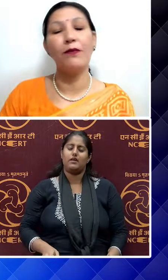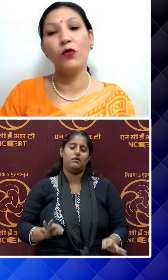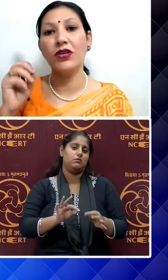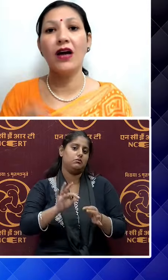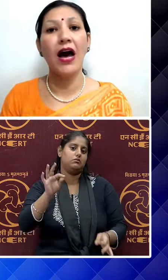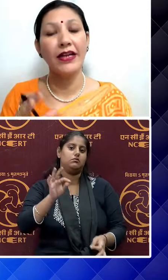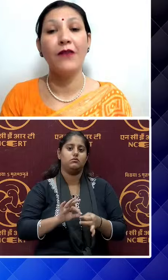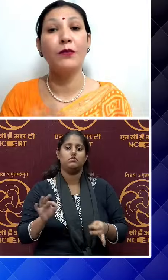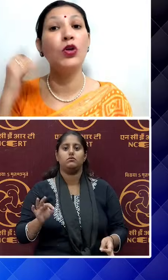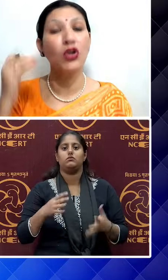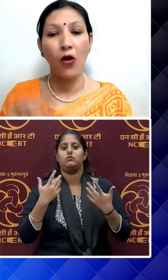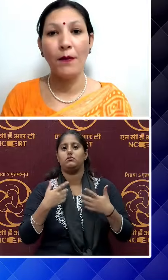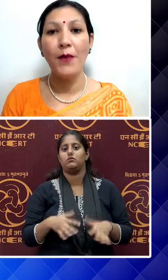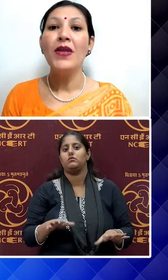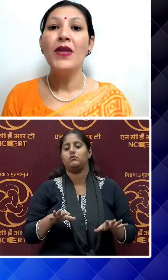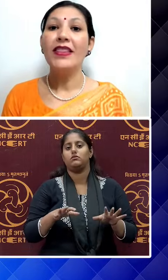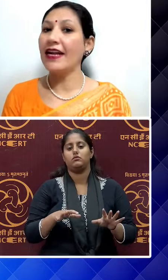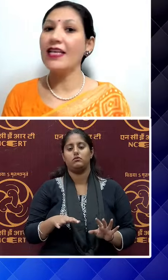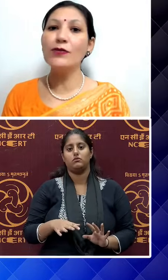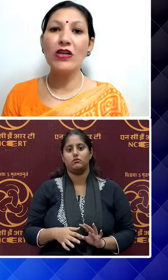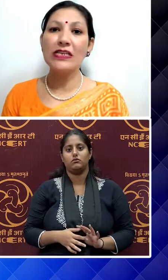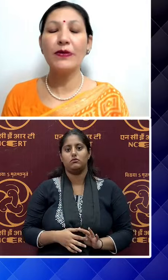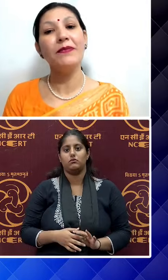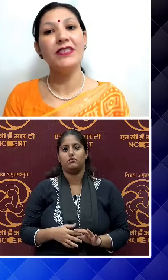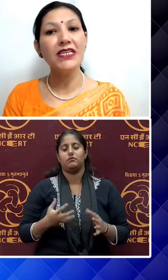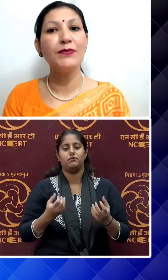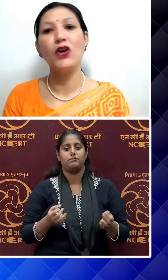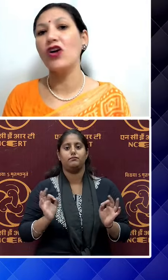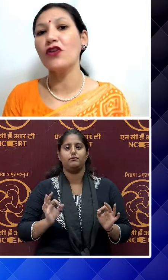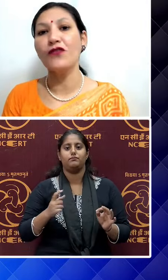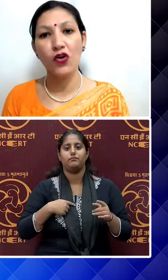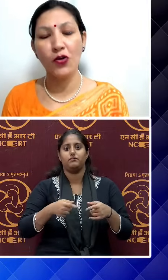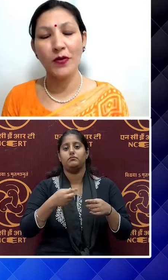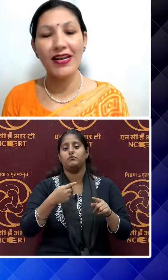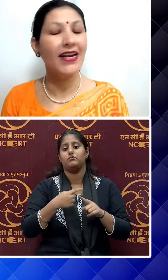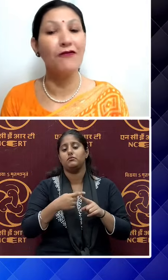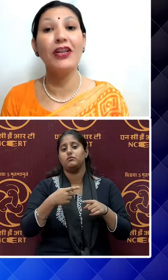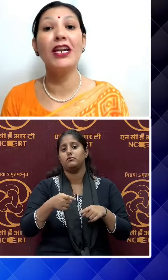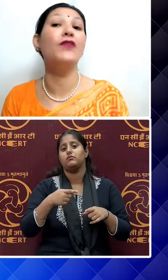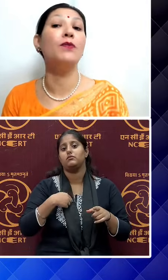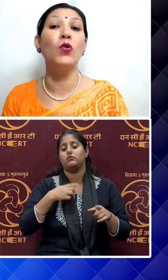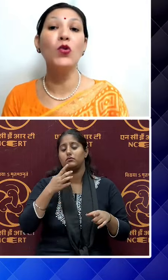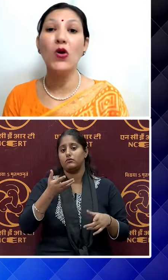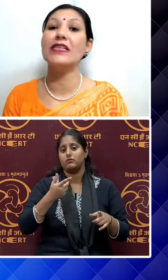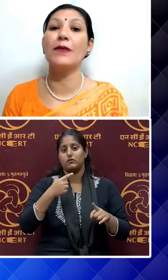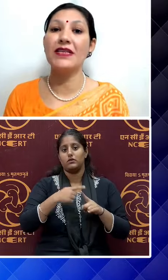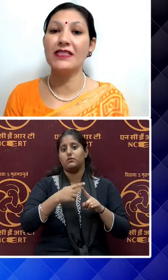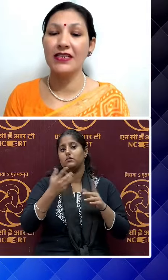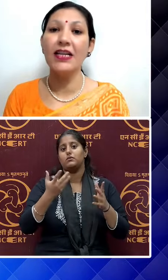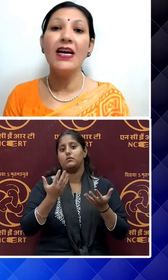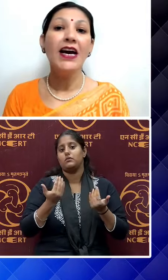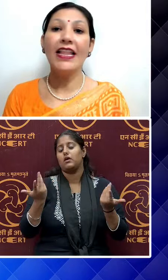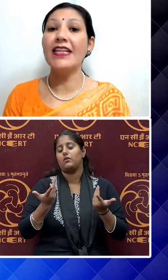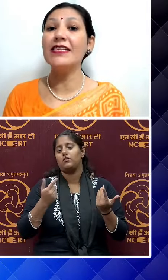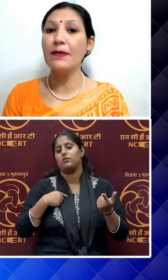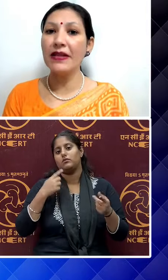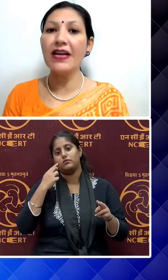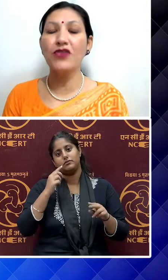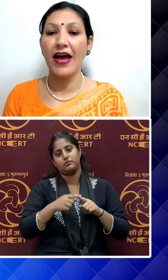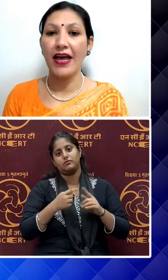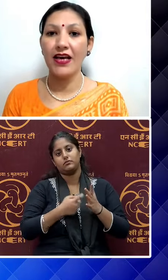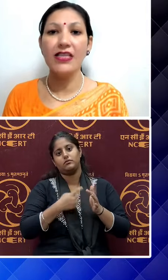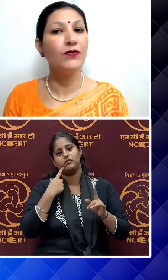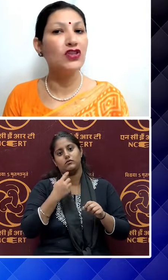tape up to the height, up to the top. That is possible just because of trigonometry. And definitely one more concept is there, that is